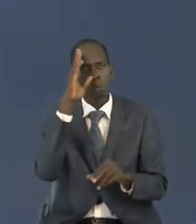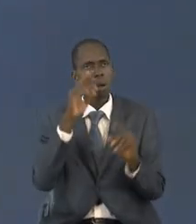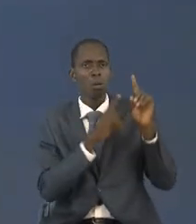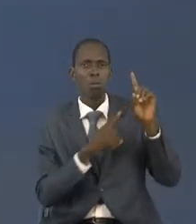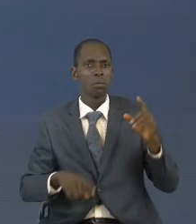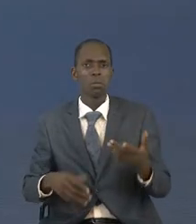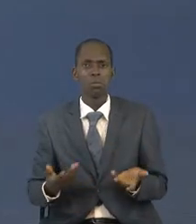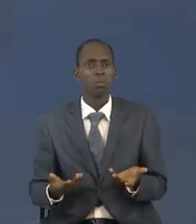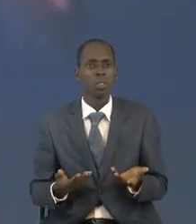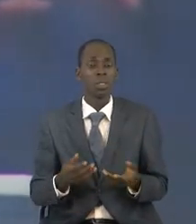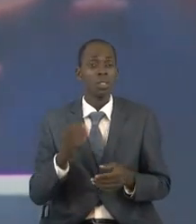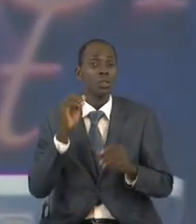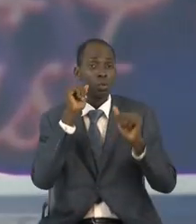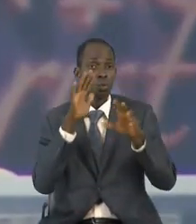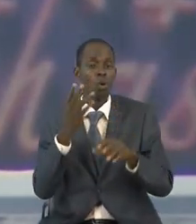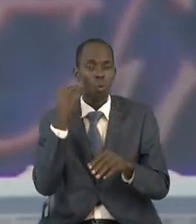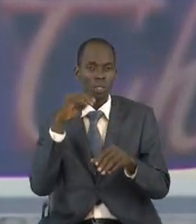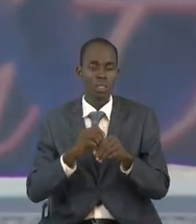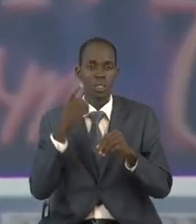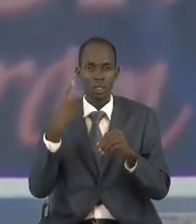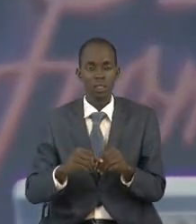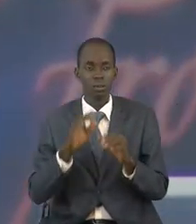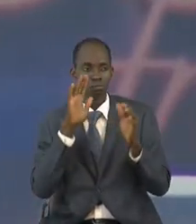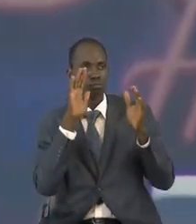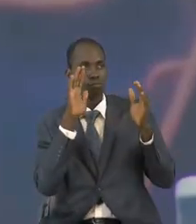in the presence of the Lord. All the